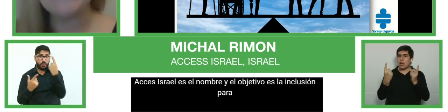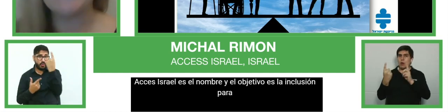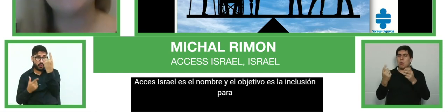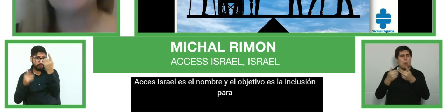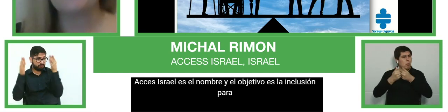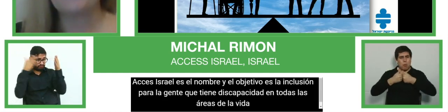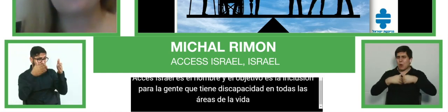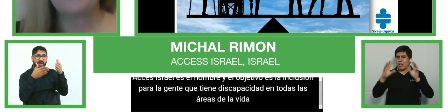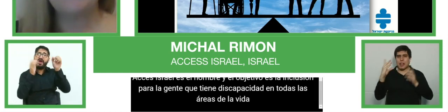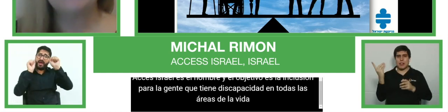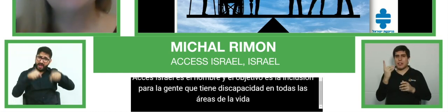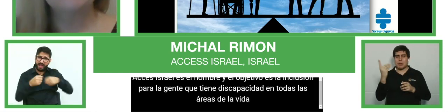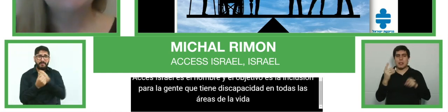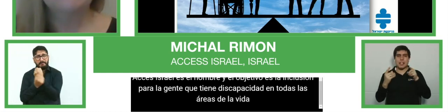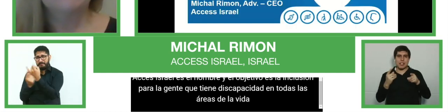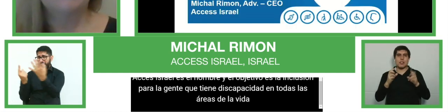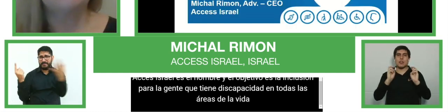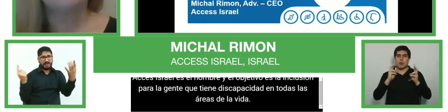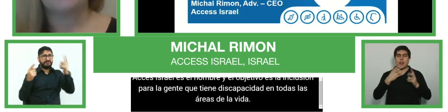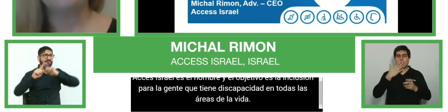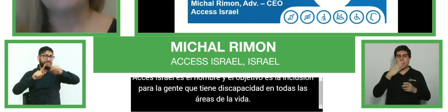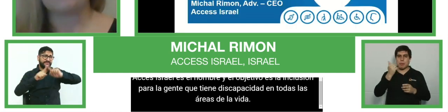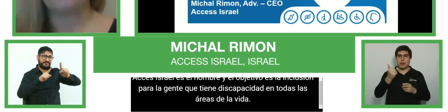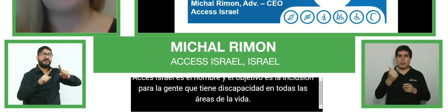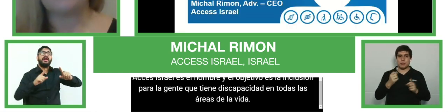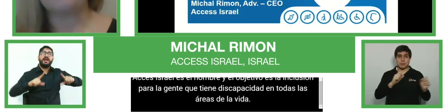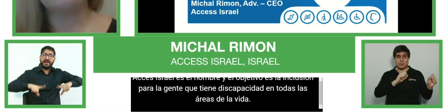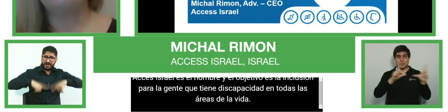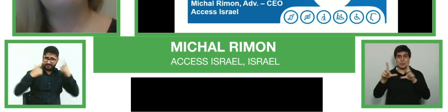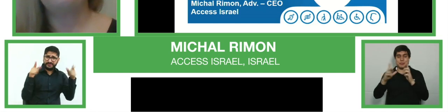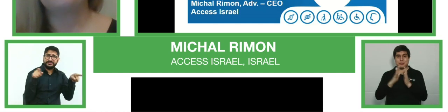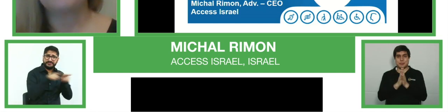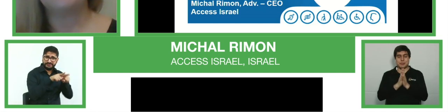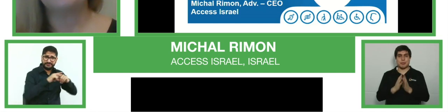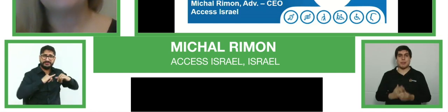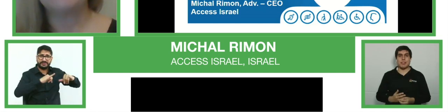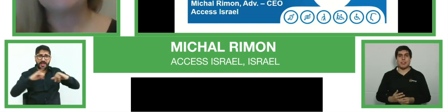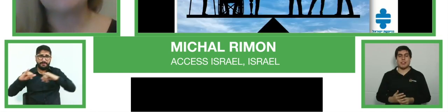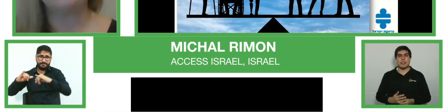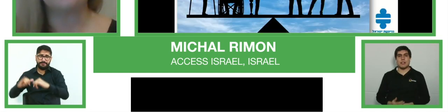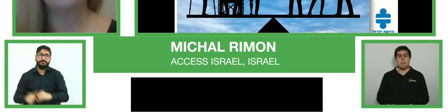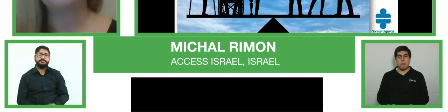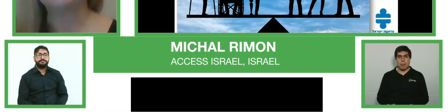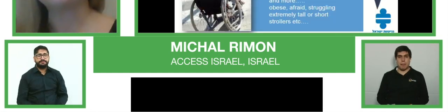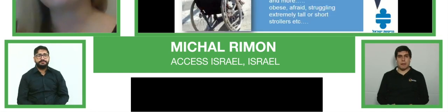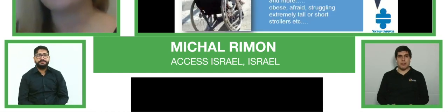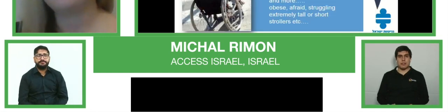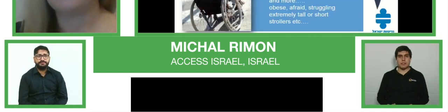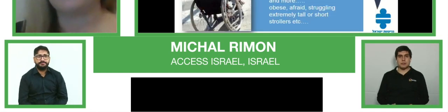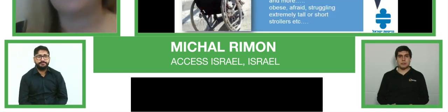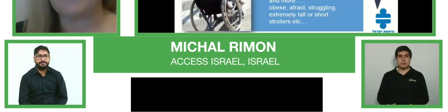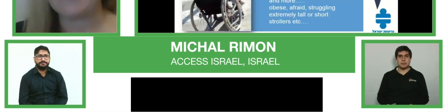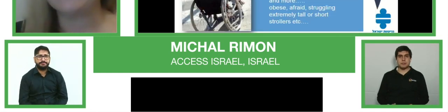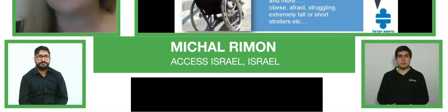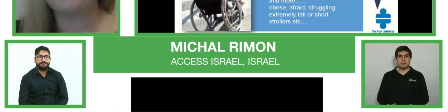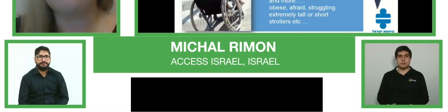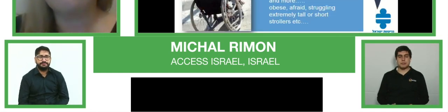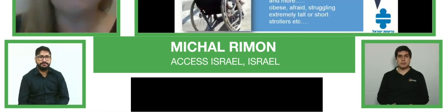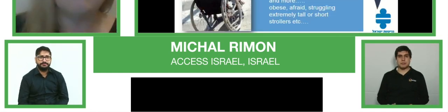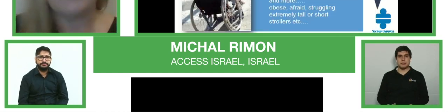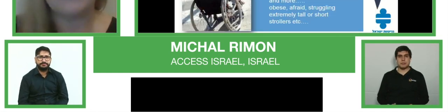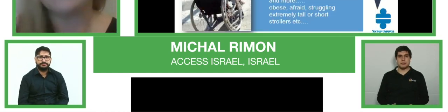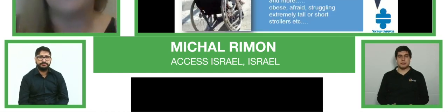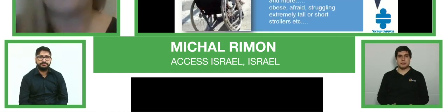Now, next slide forward. In Israel, as is in the rest of the world, you know, we're talking about the